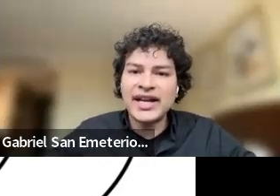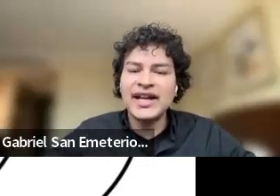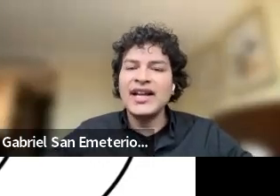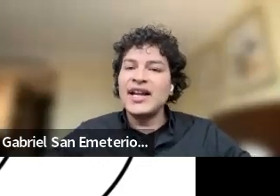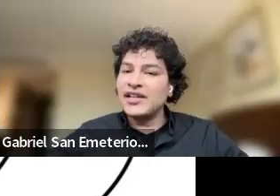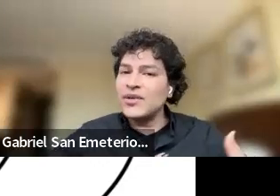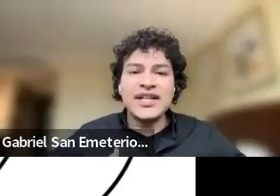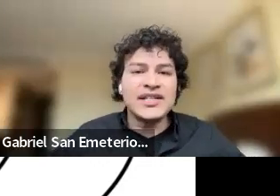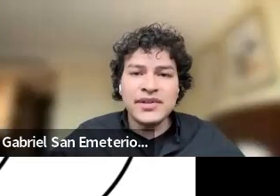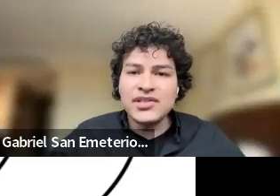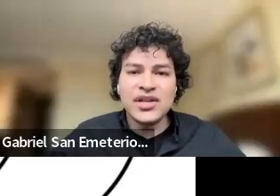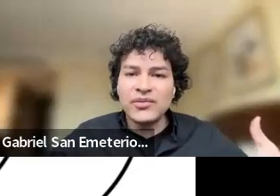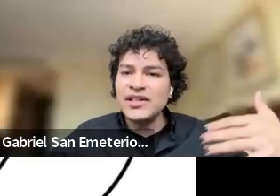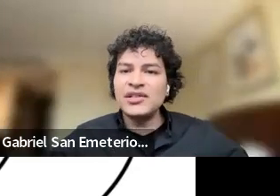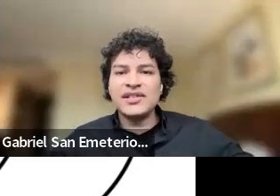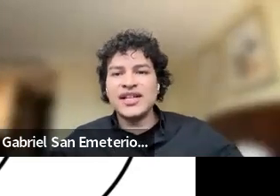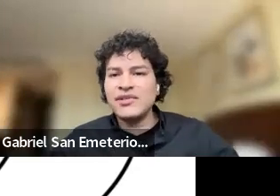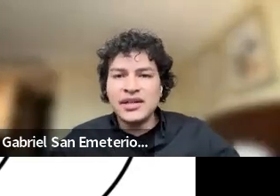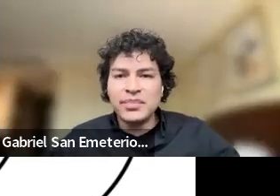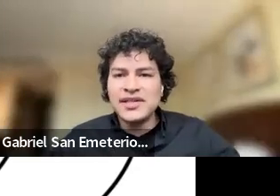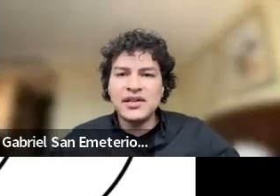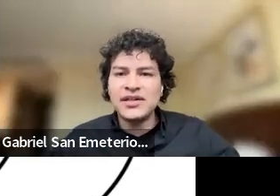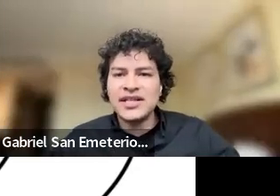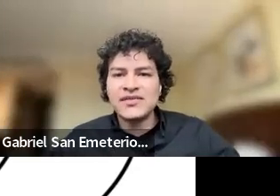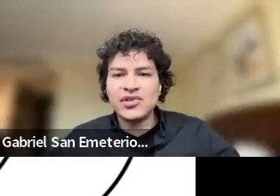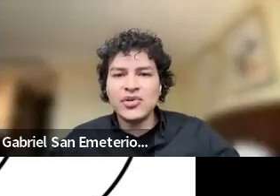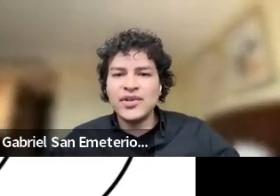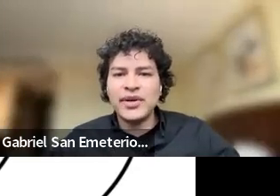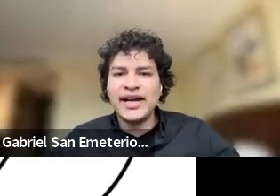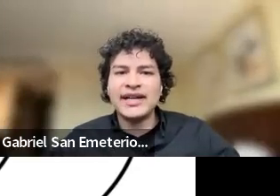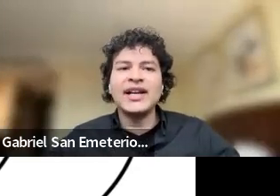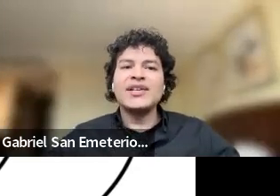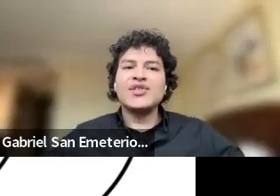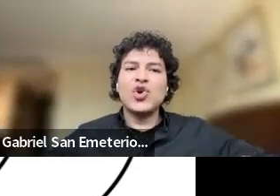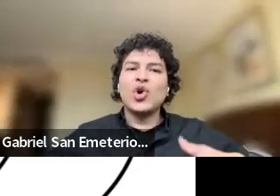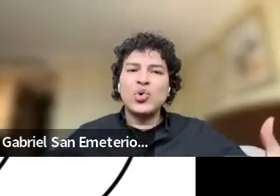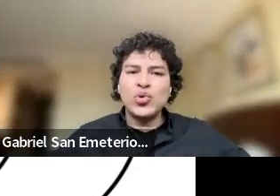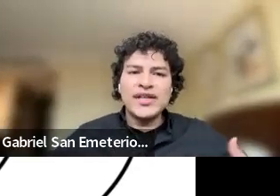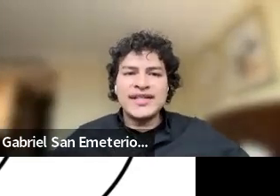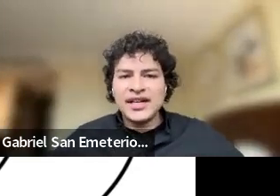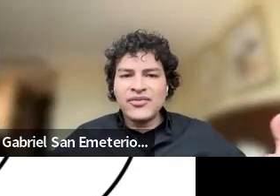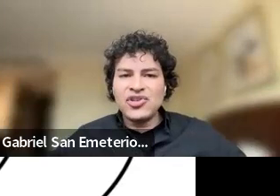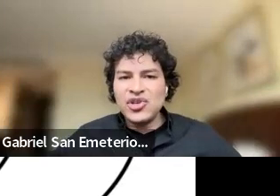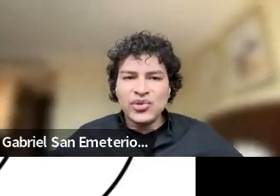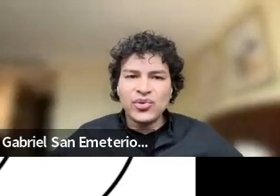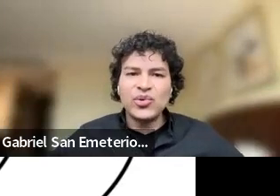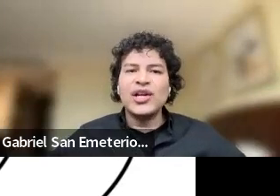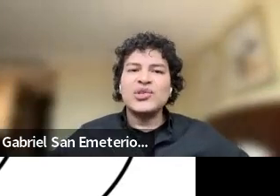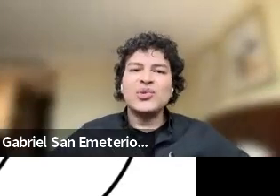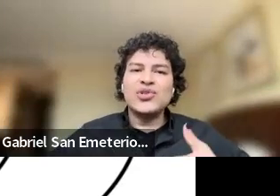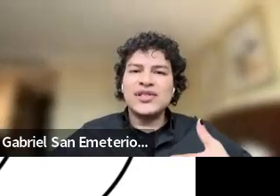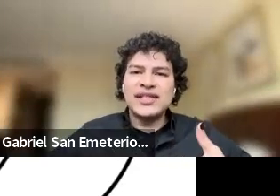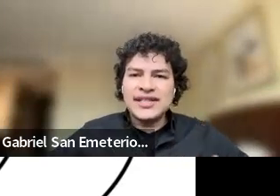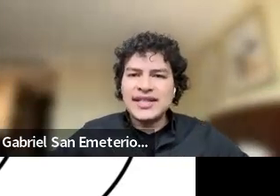test back. And there were days when it took a really long time to get a PCR test for COVID back. So who is there for